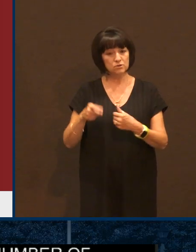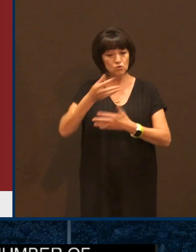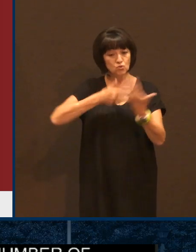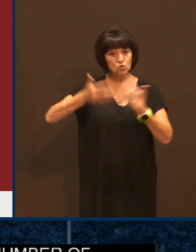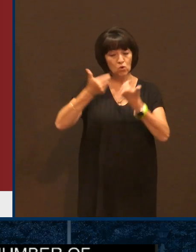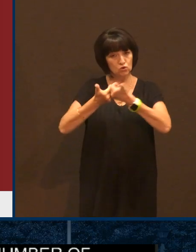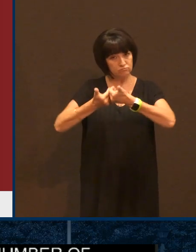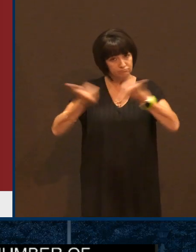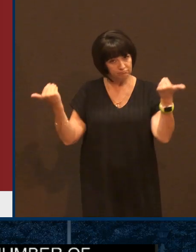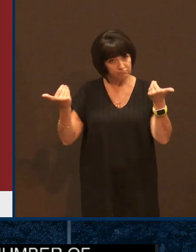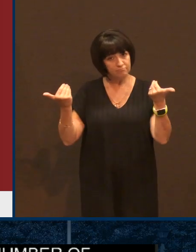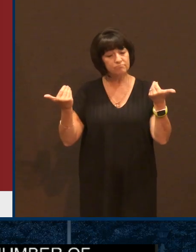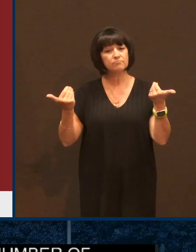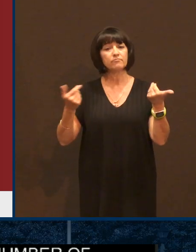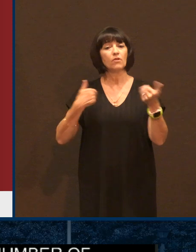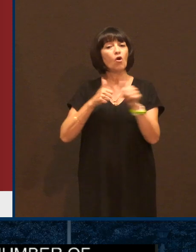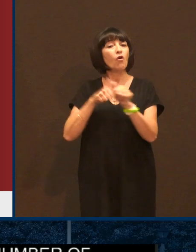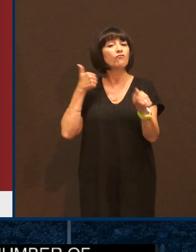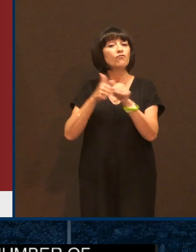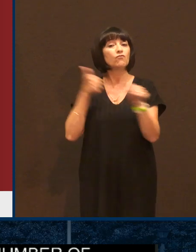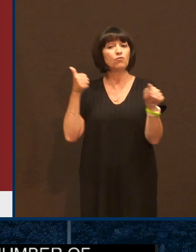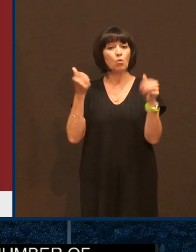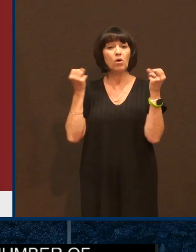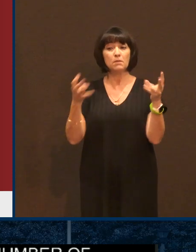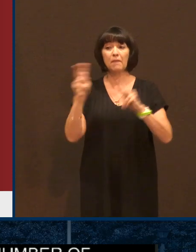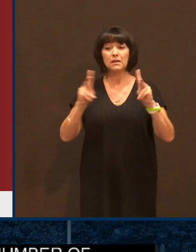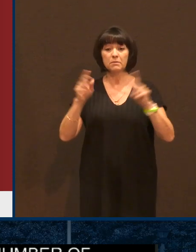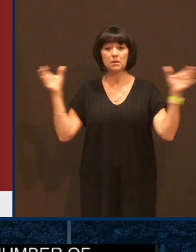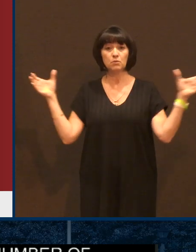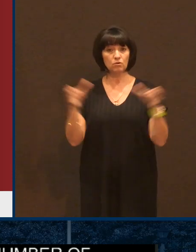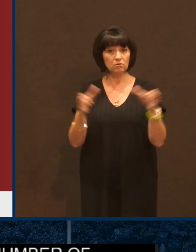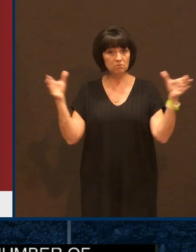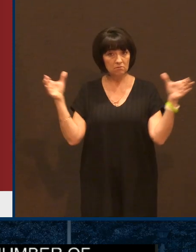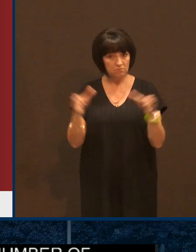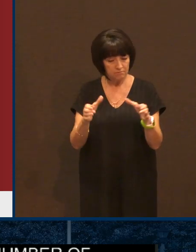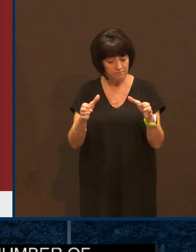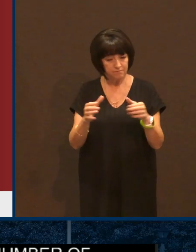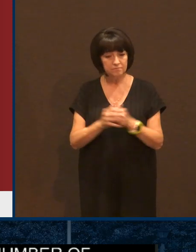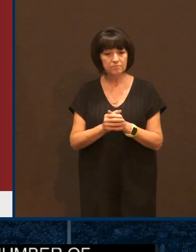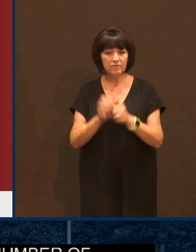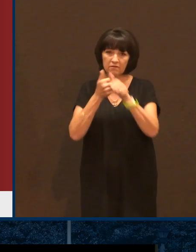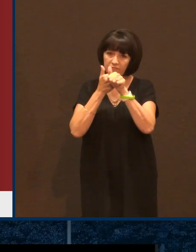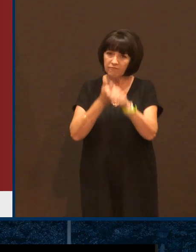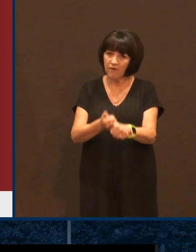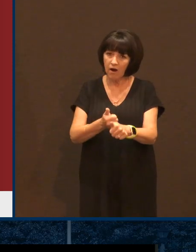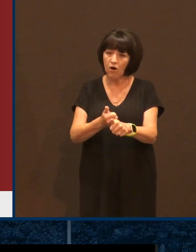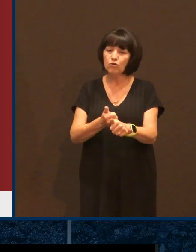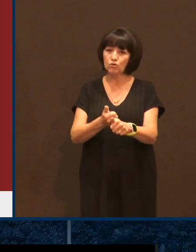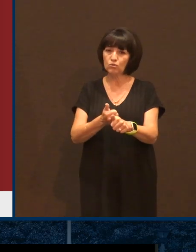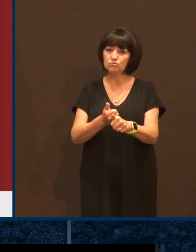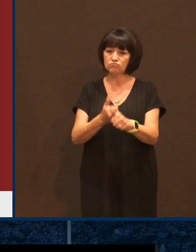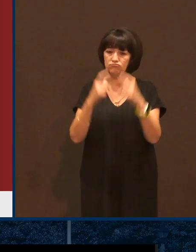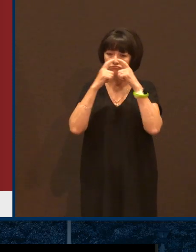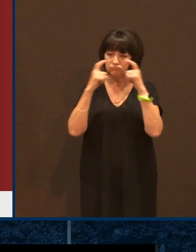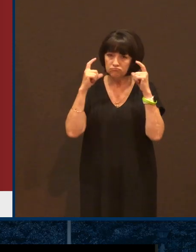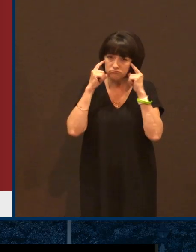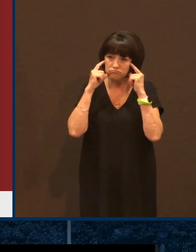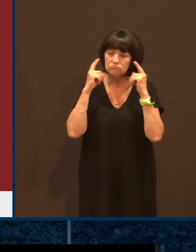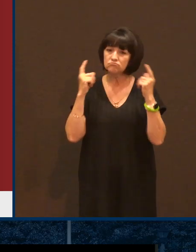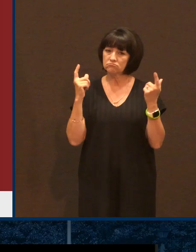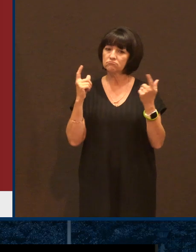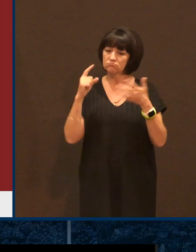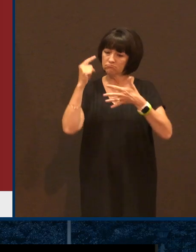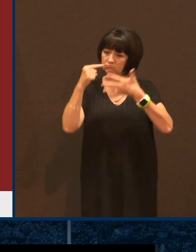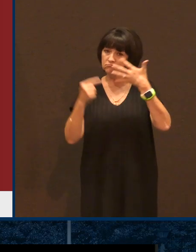avoiding large gatherings, by following the guidelines and restrictions, will keep us out of the